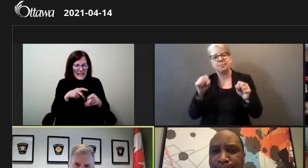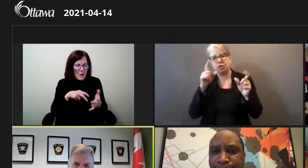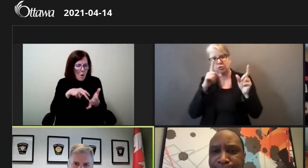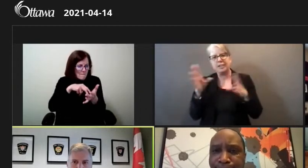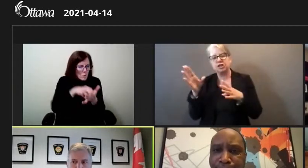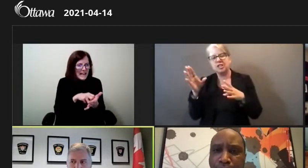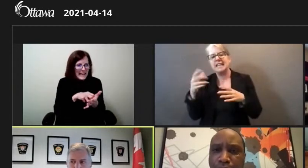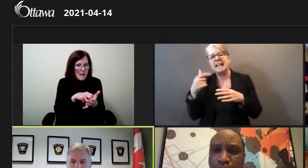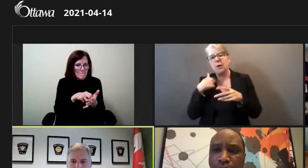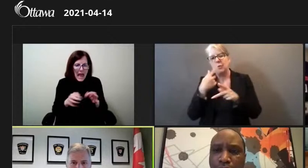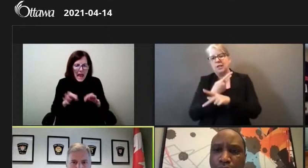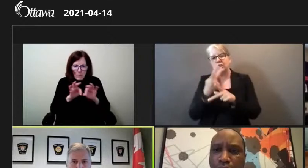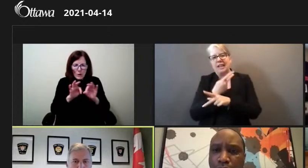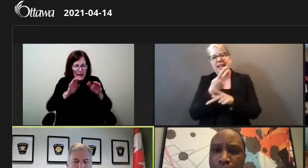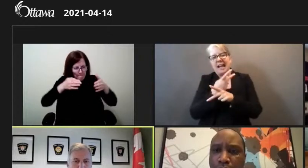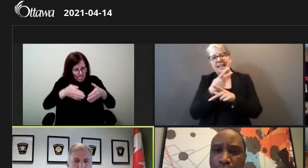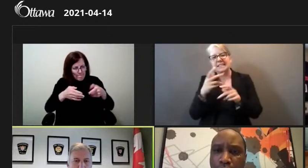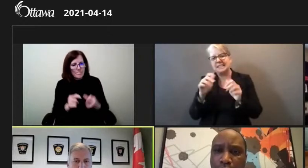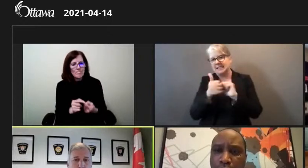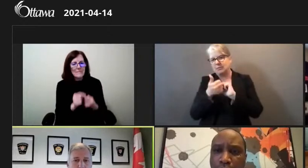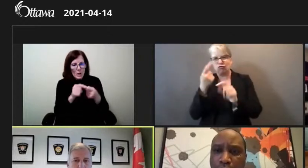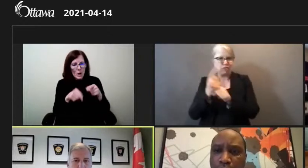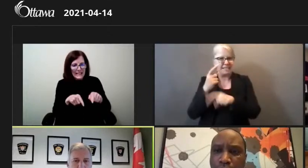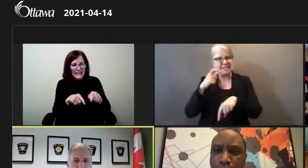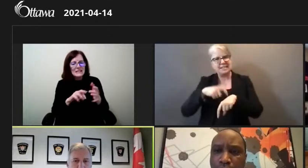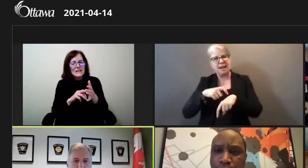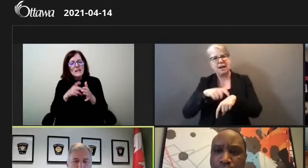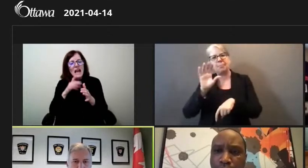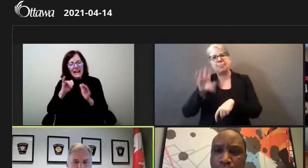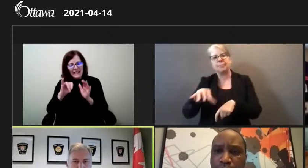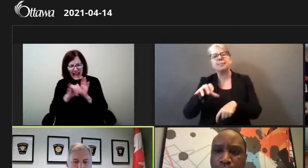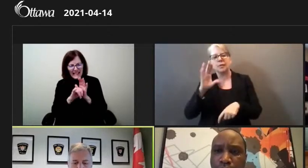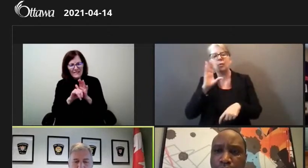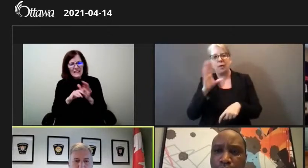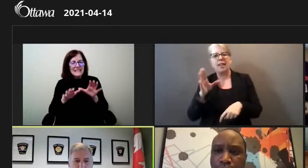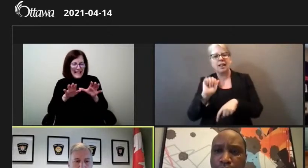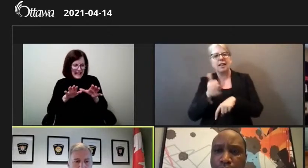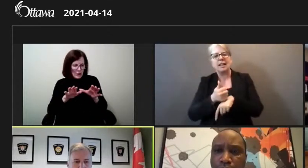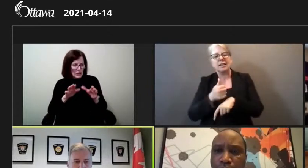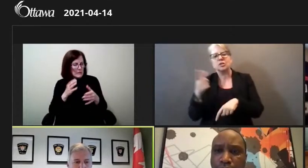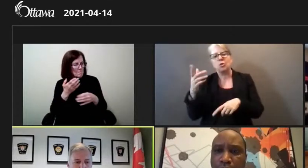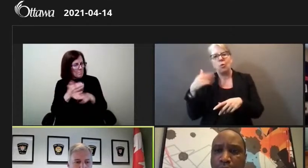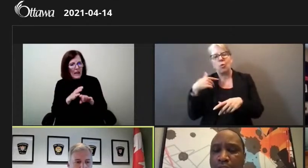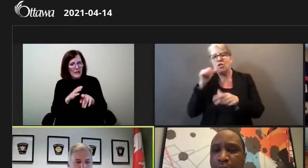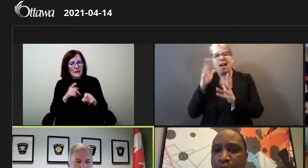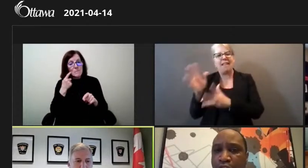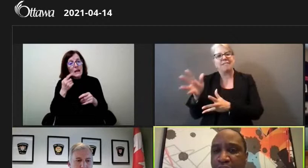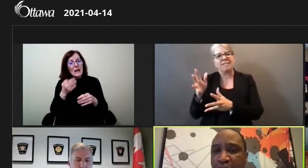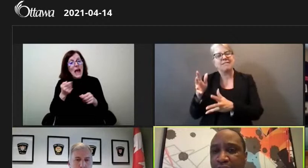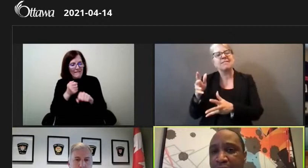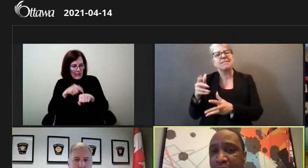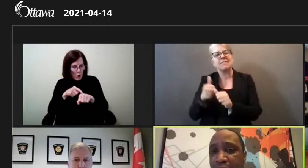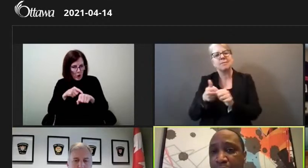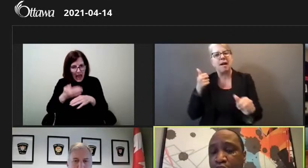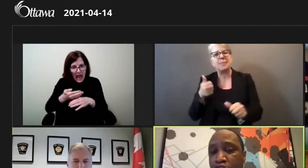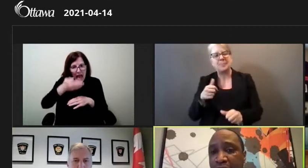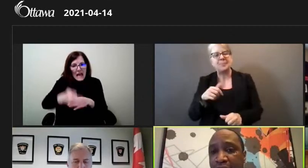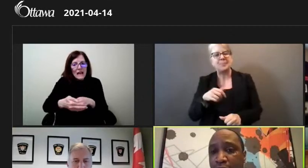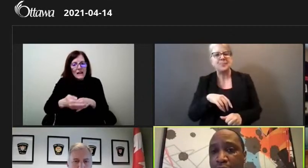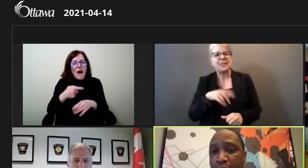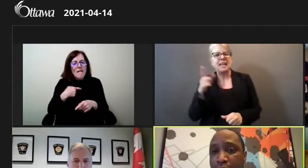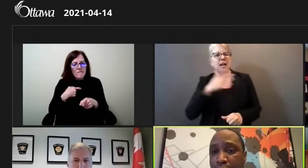we're looking at it at an opportune time. We will be implementing that so these people aren't left behind. I appreciate that, and I